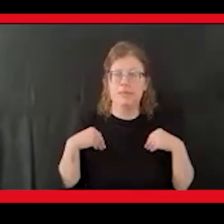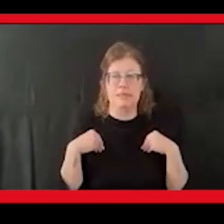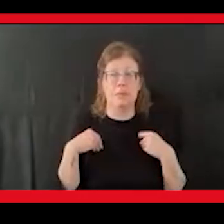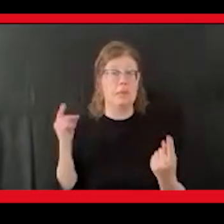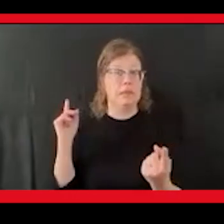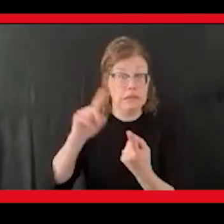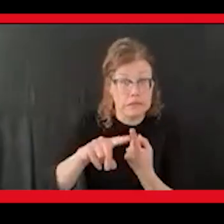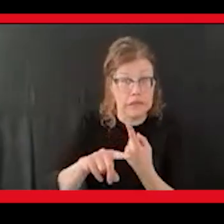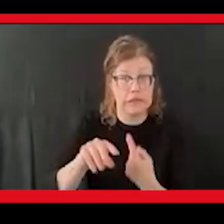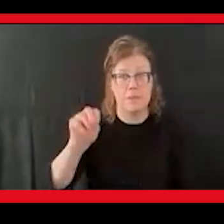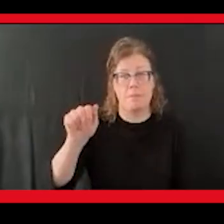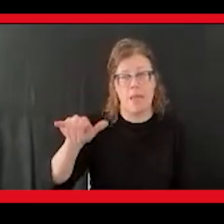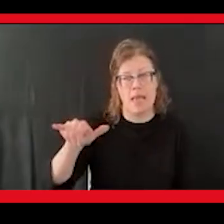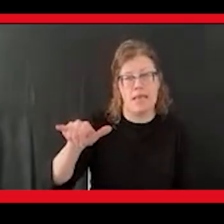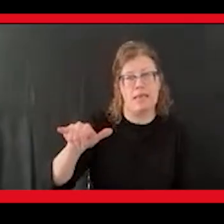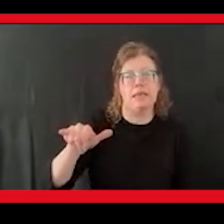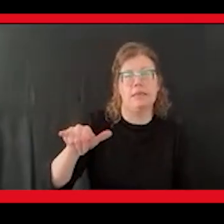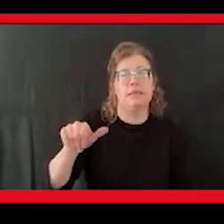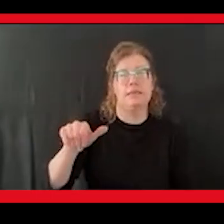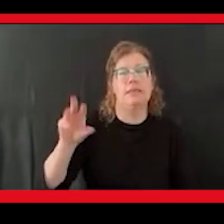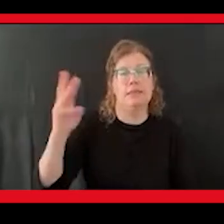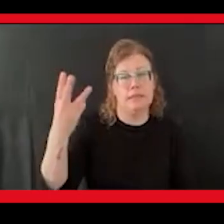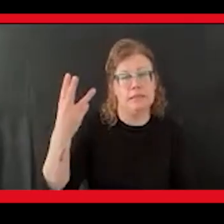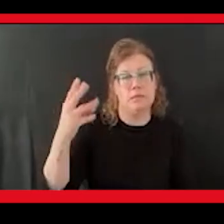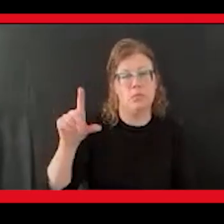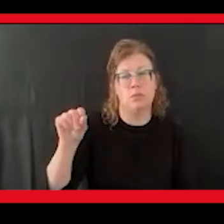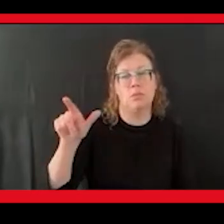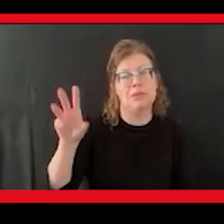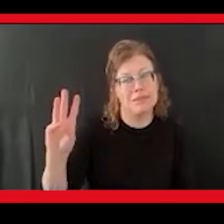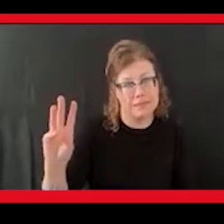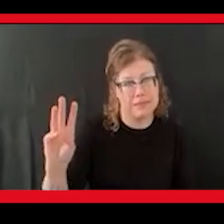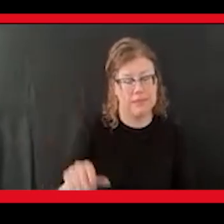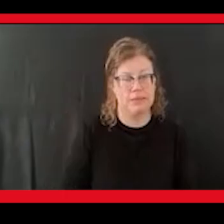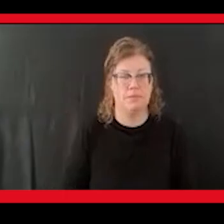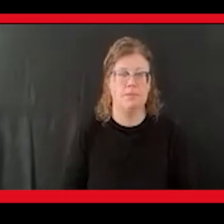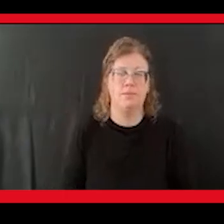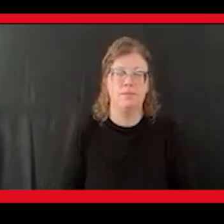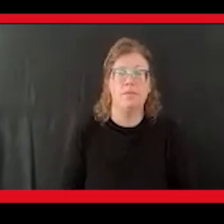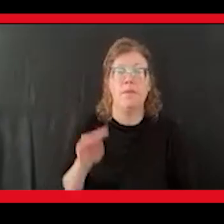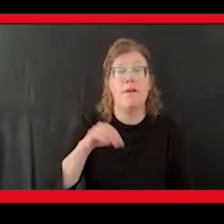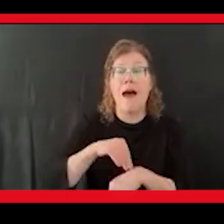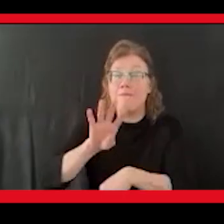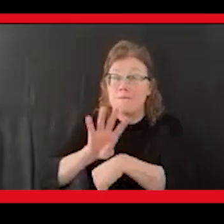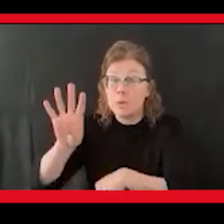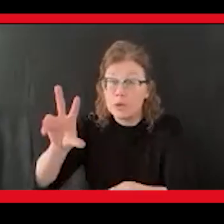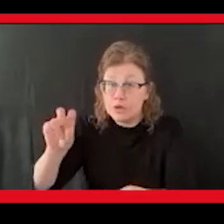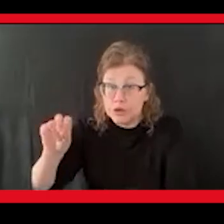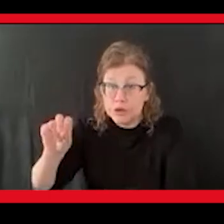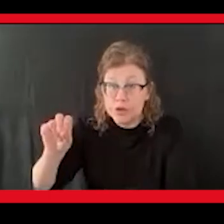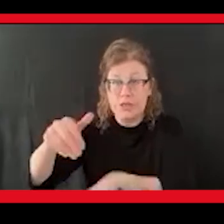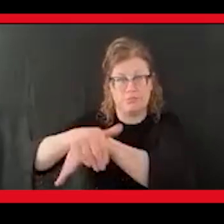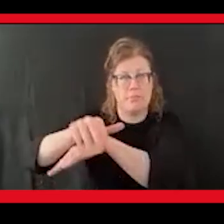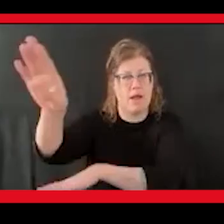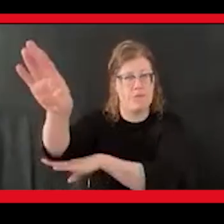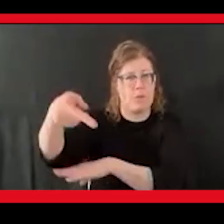at 4:30 p.m. instead of midnight so that it is during office hours and program staff are available